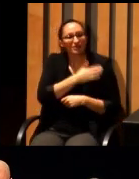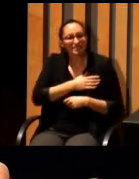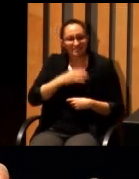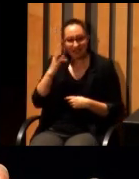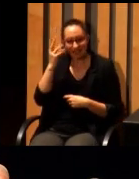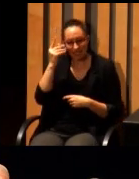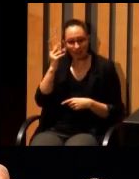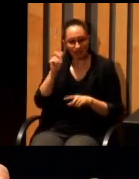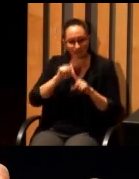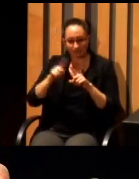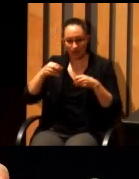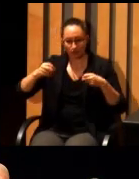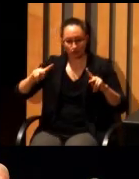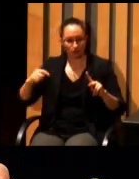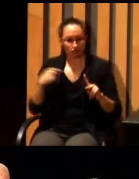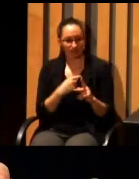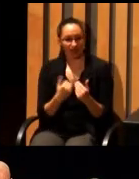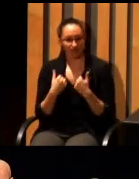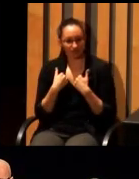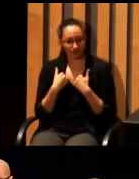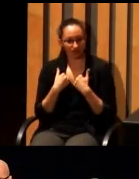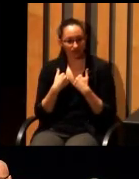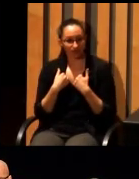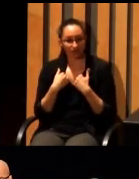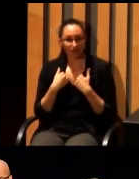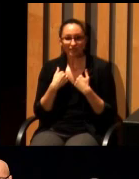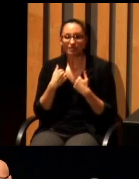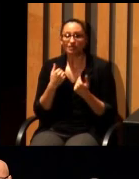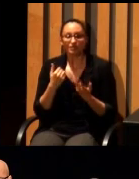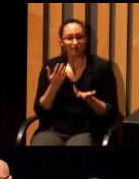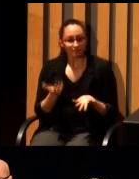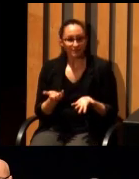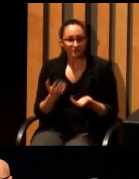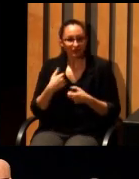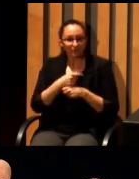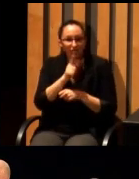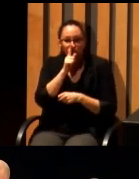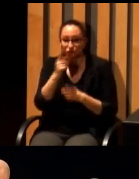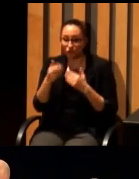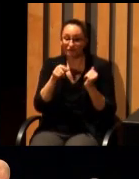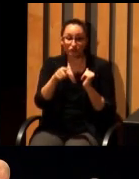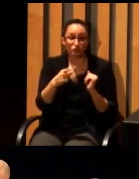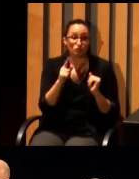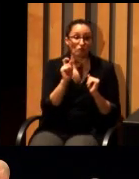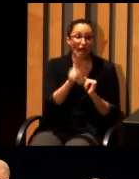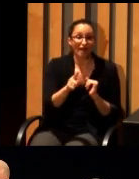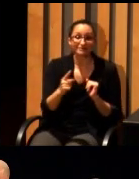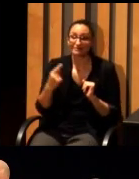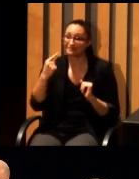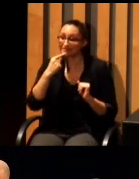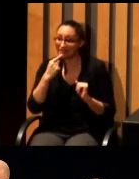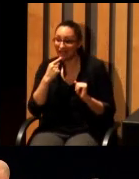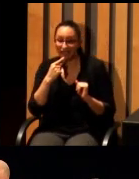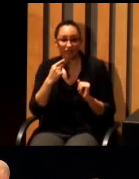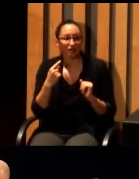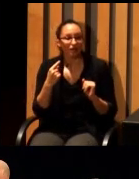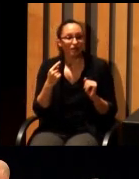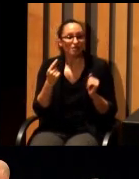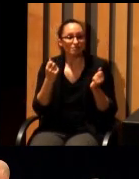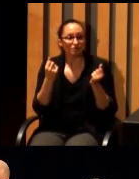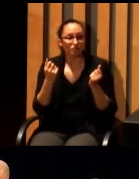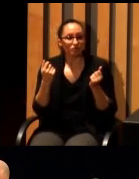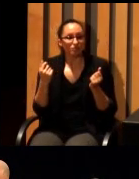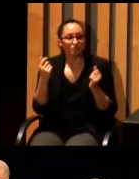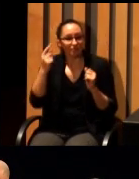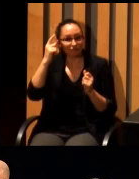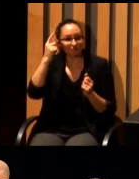opportunities, if this is our situation, to maximize the conversation, to maximize the number of voices. You know, I'm in a university context. A lot